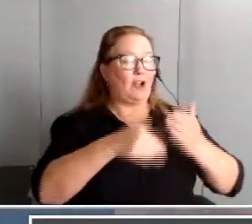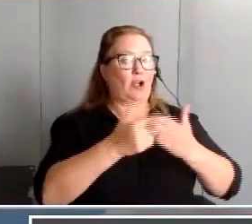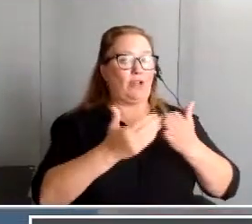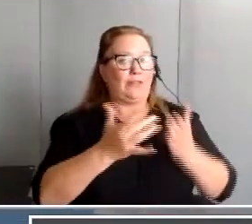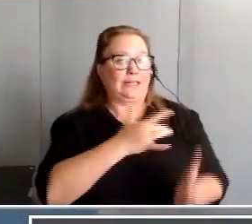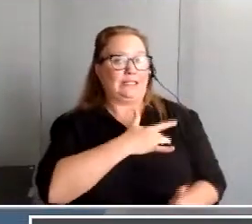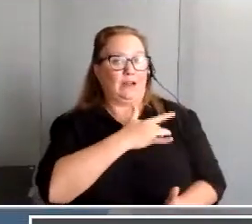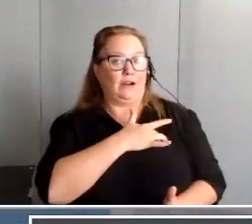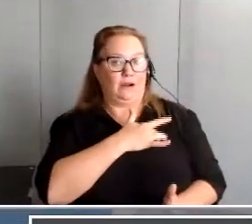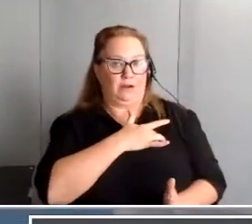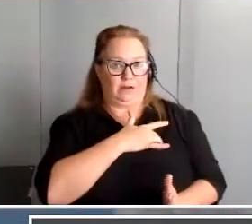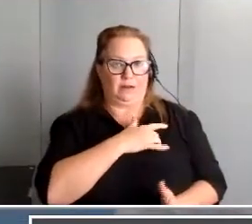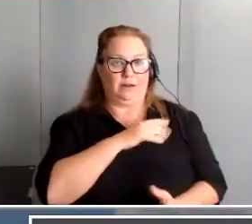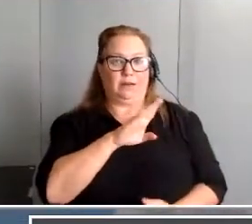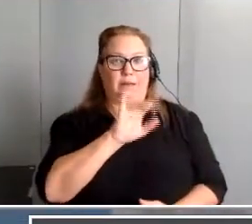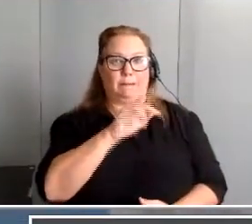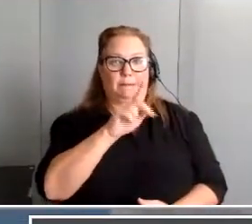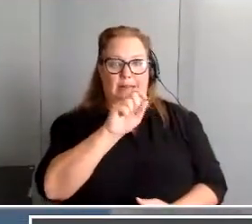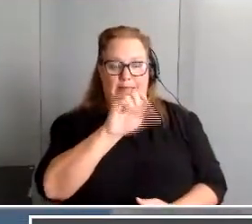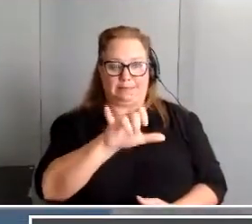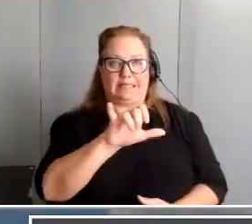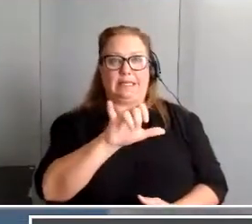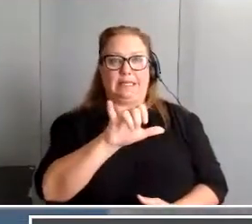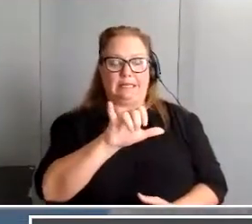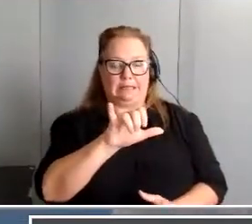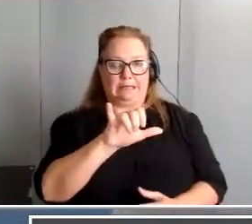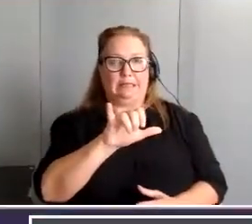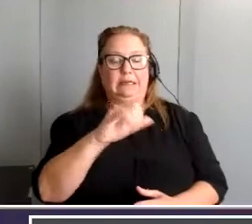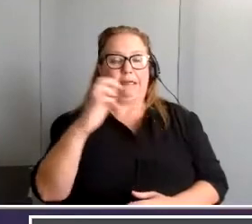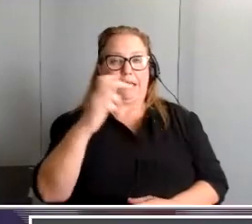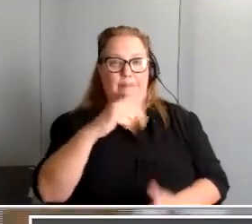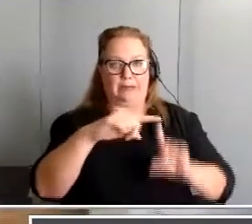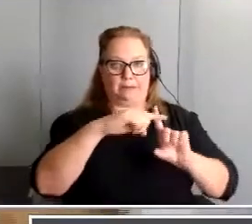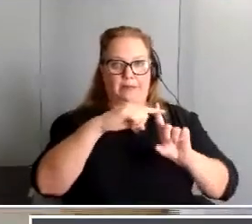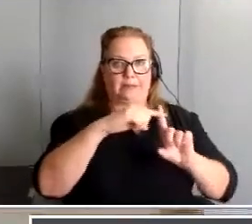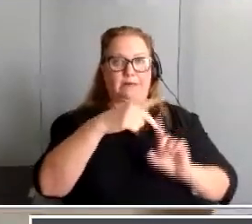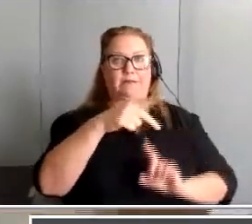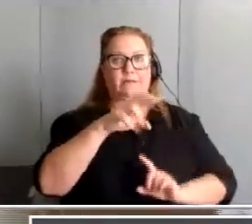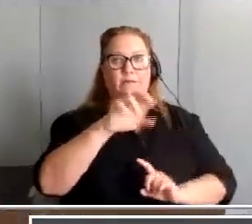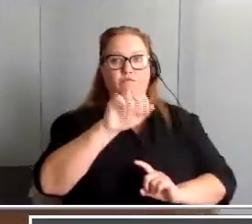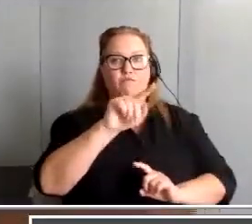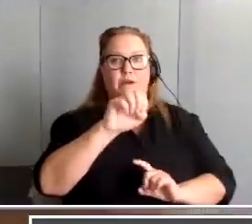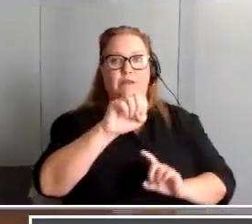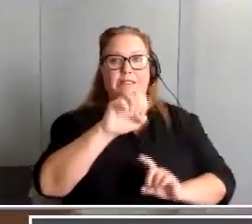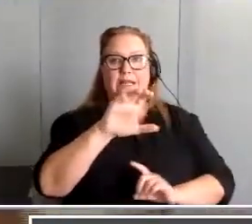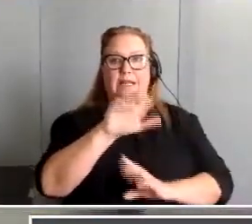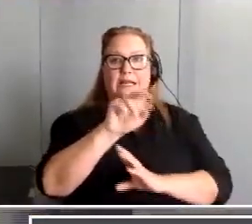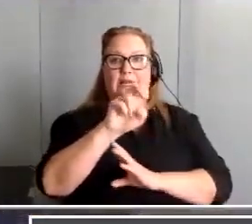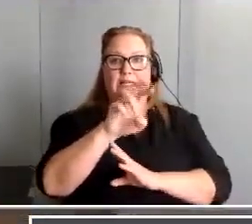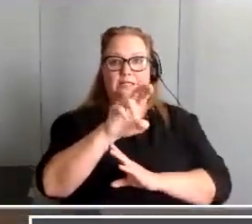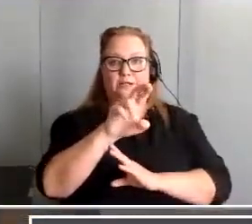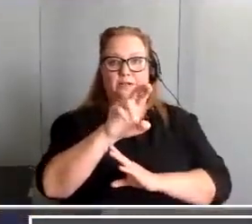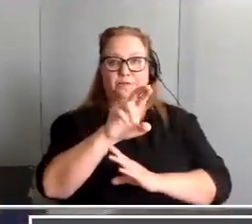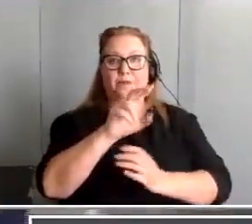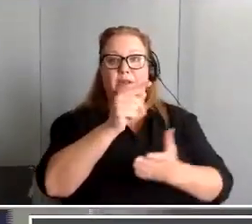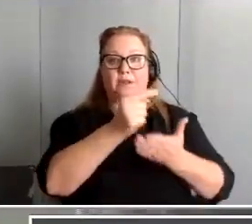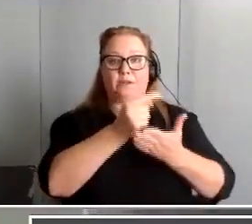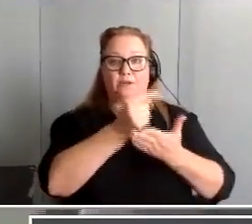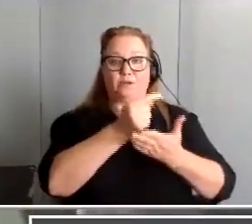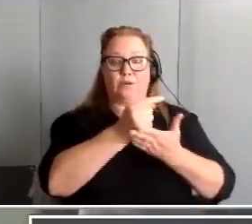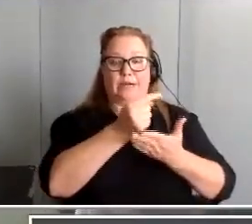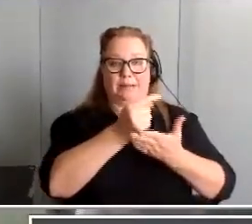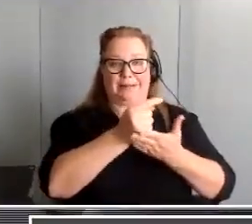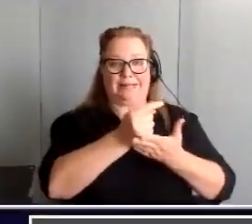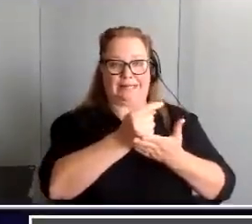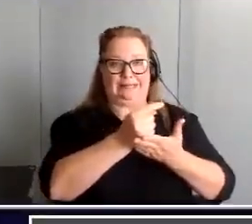I did a biopsy, and it came back positive for prostate cancer. So what happens when the very treatment that could save your life puts your heart